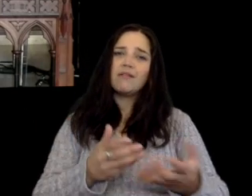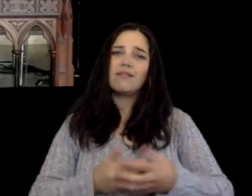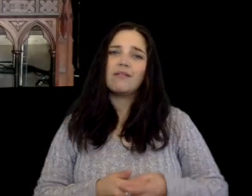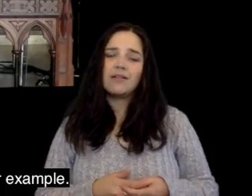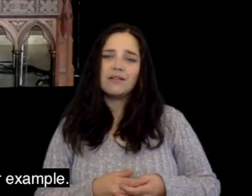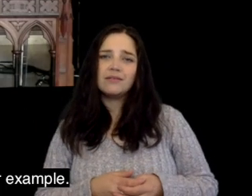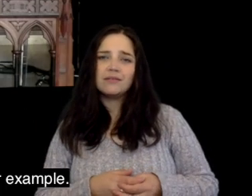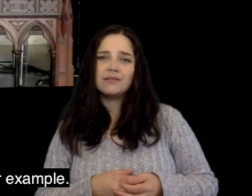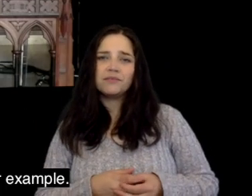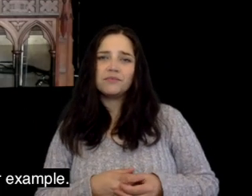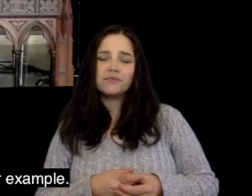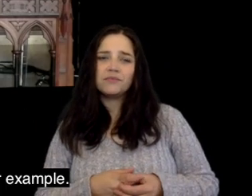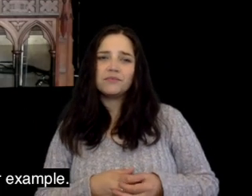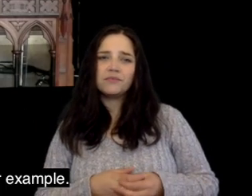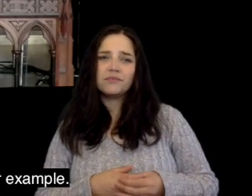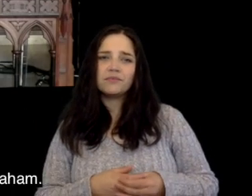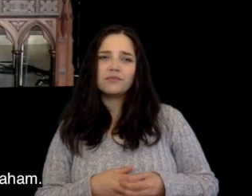serve.